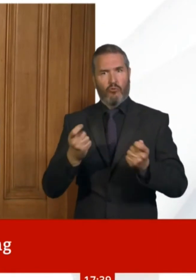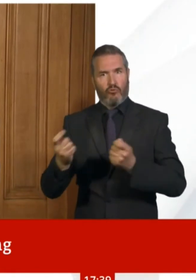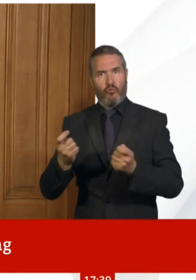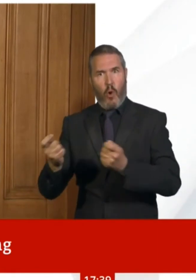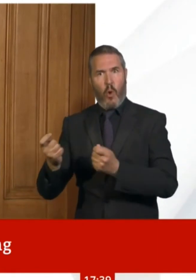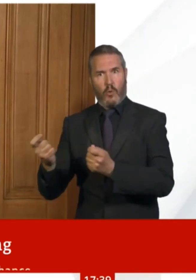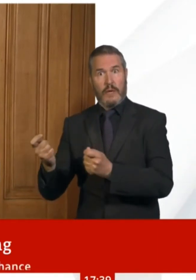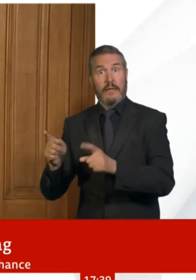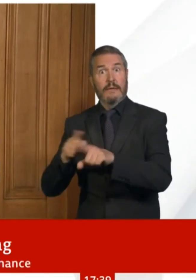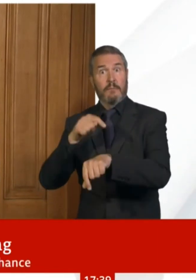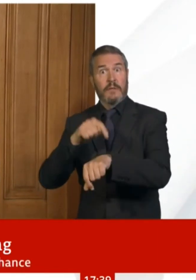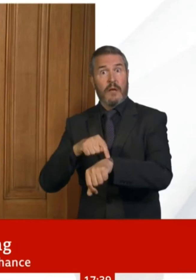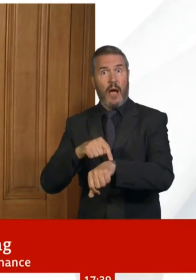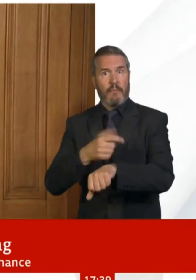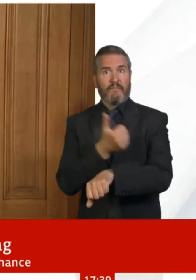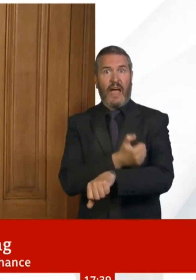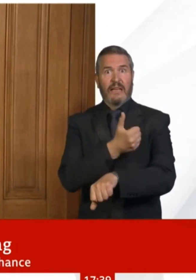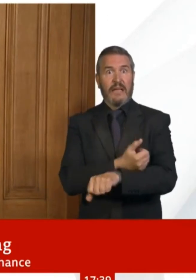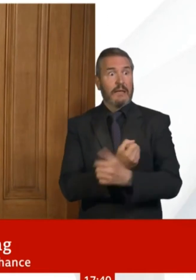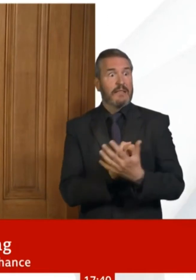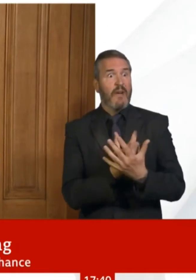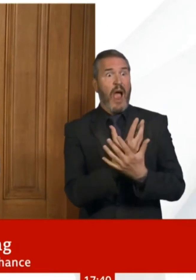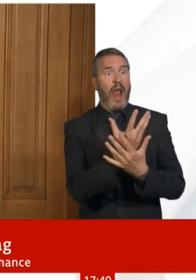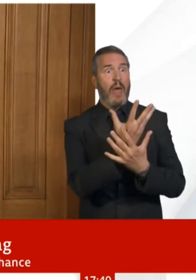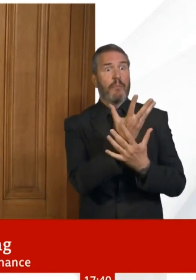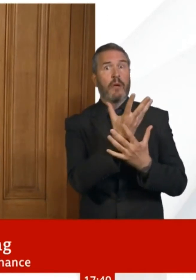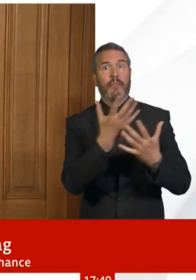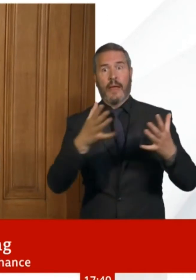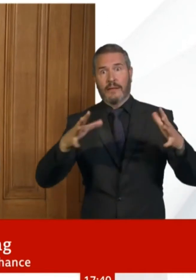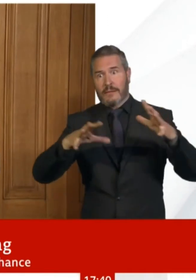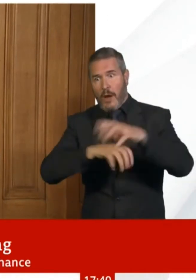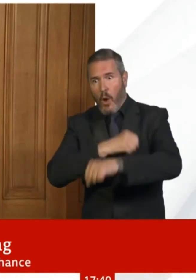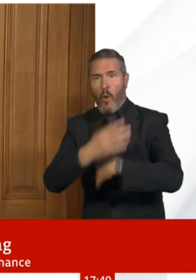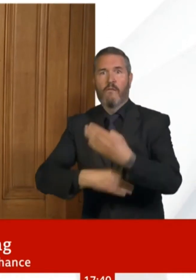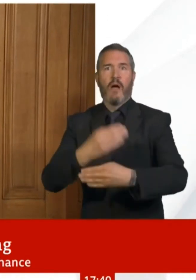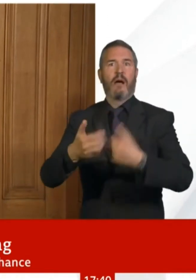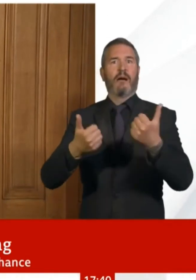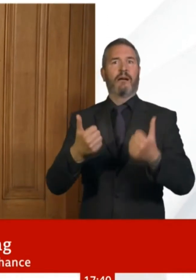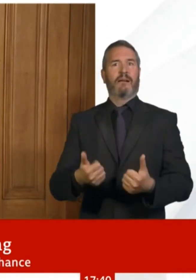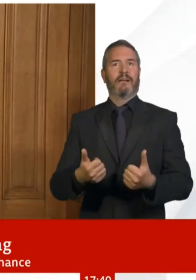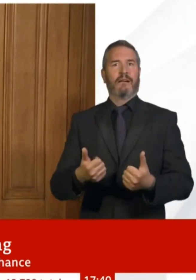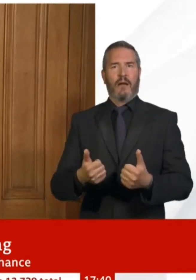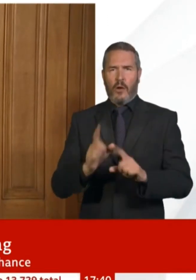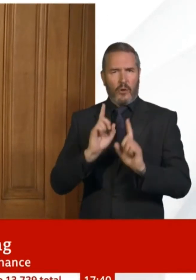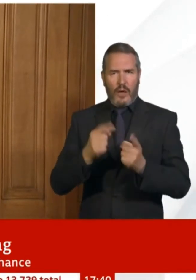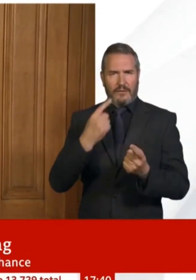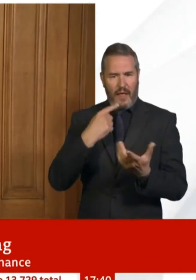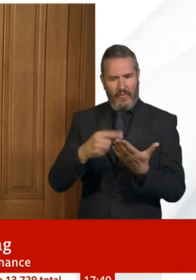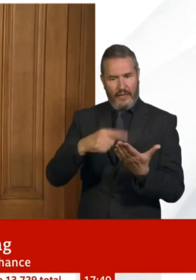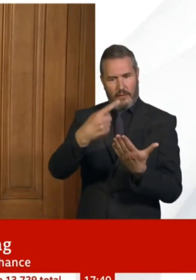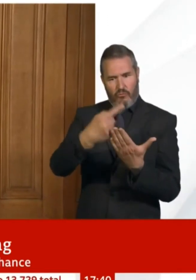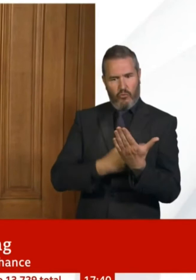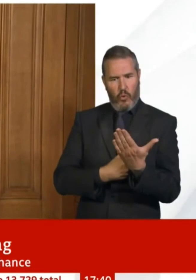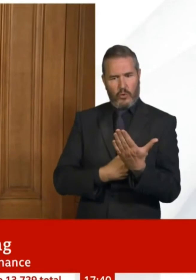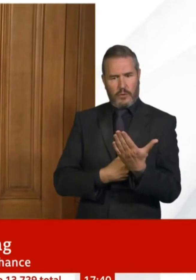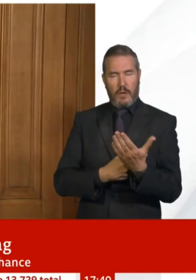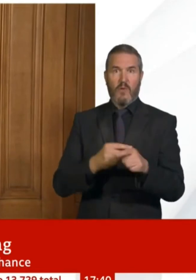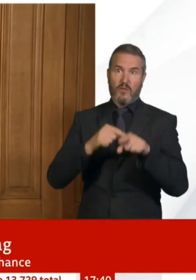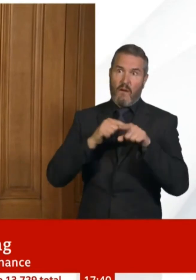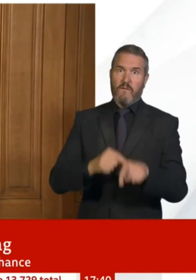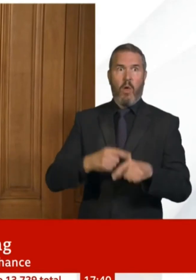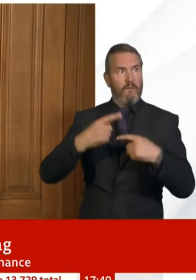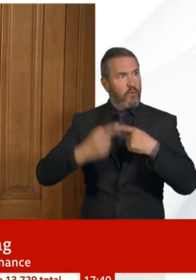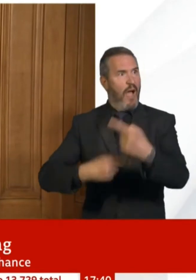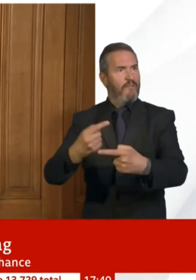whilst vaccines and therapeutics come along. But that's very different from saying that the measures that are in place now are the ones that need to be in place